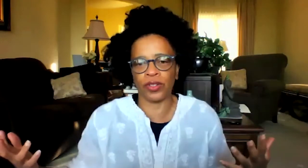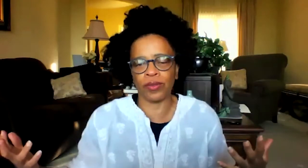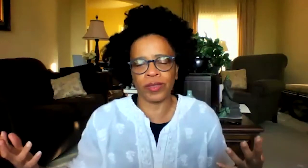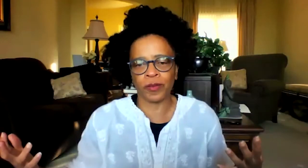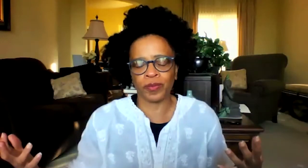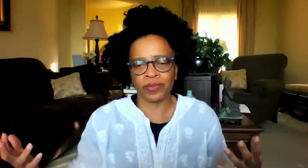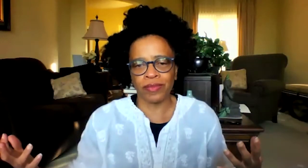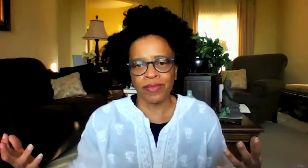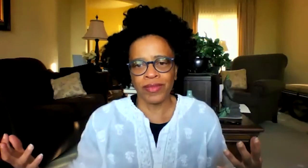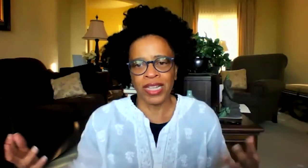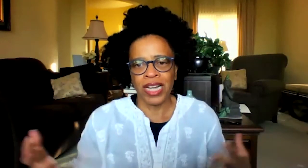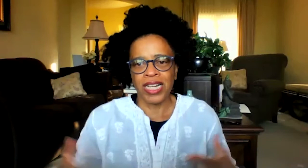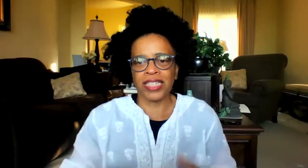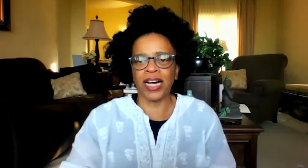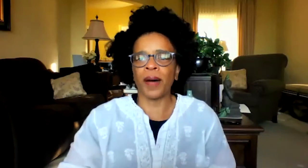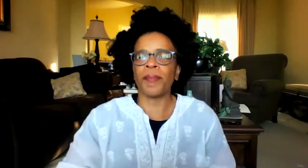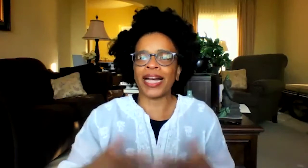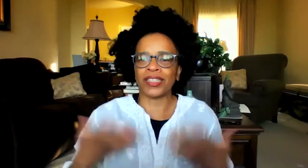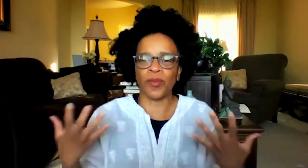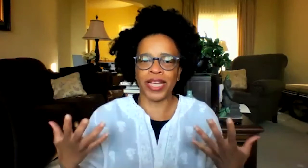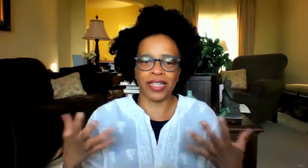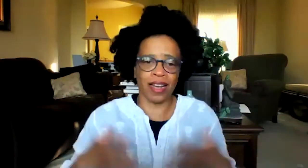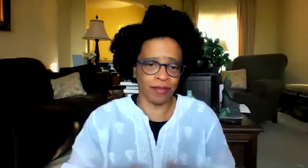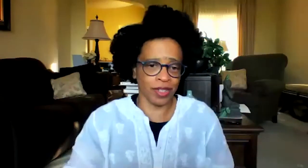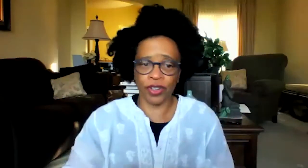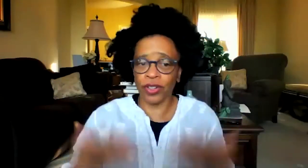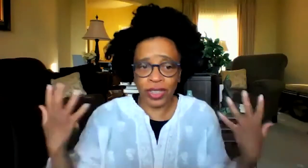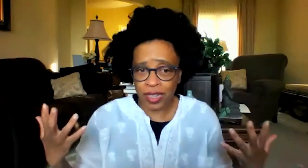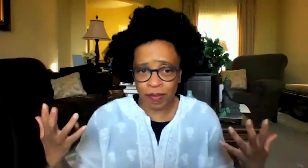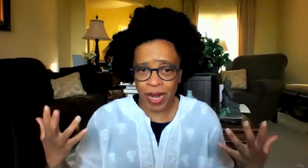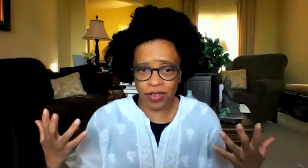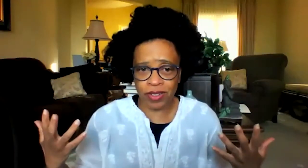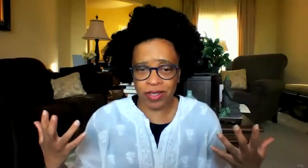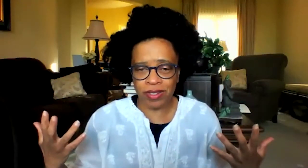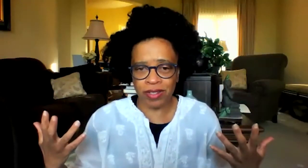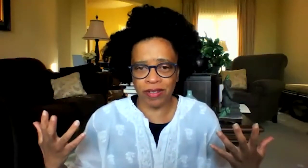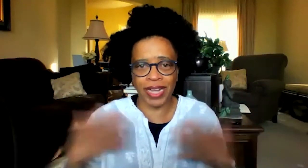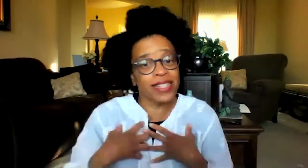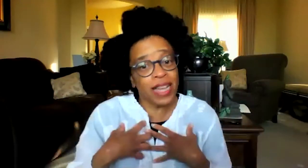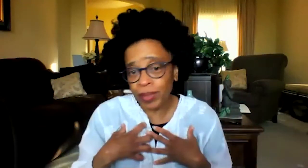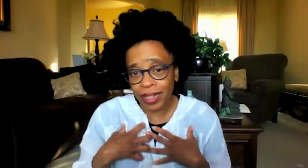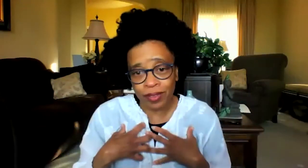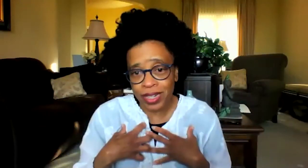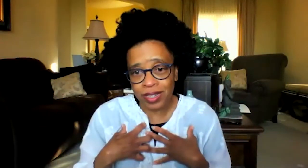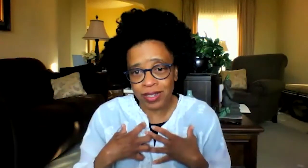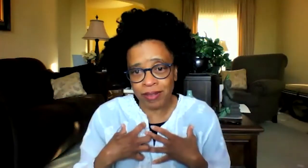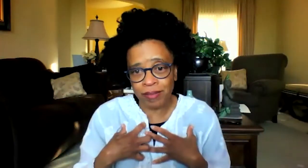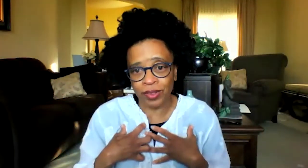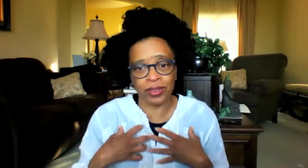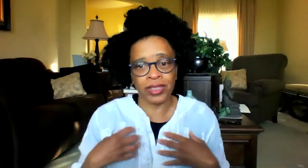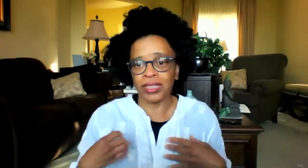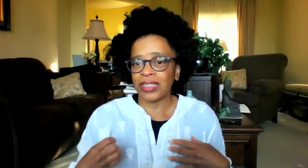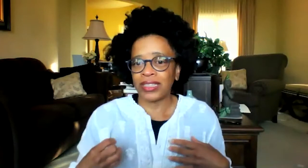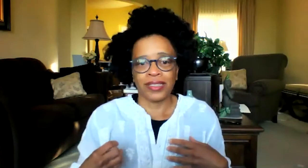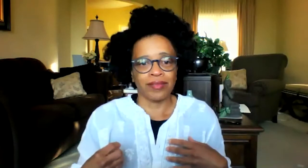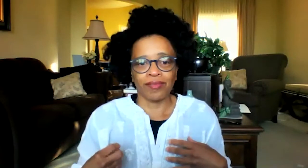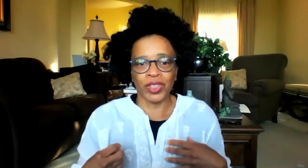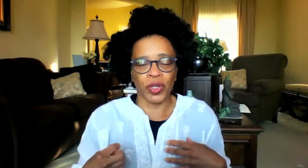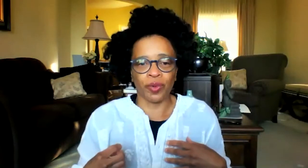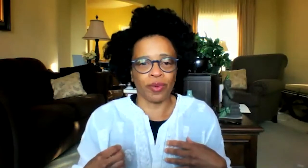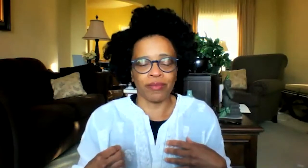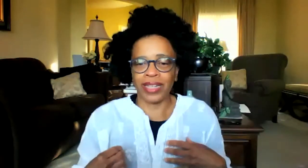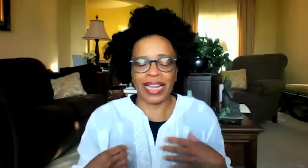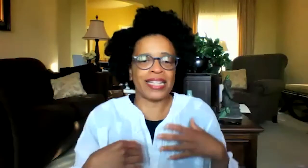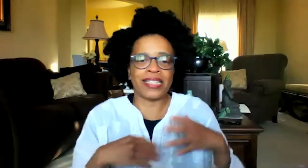me to do to unpack the ways that I've internalized patterns of anti-Black racism, or,